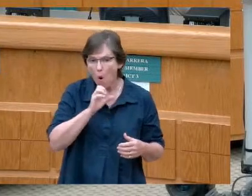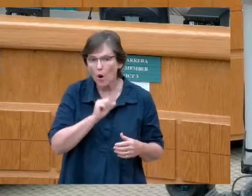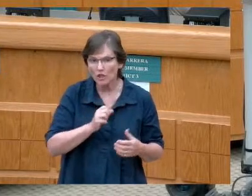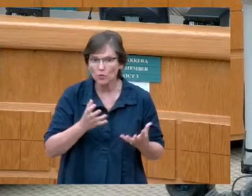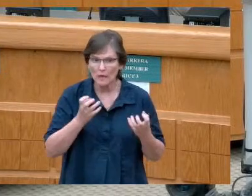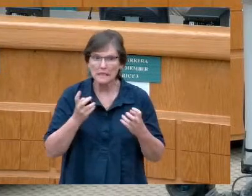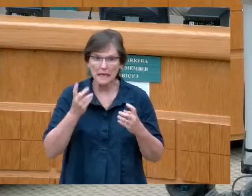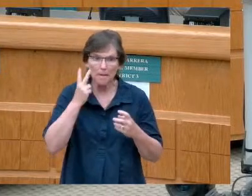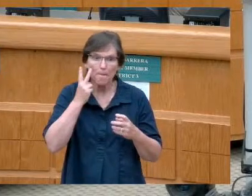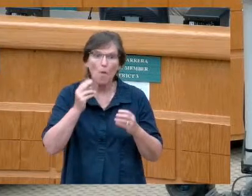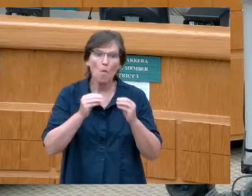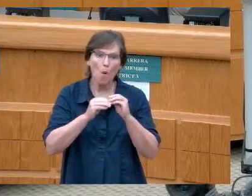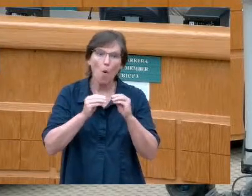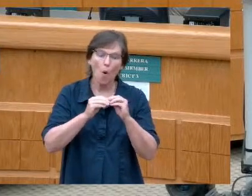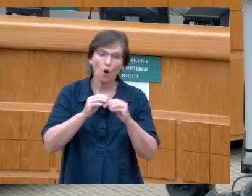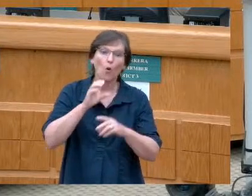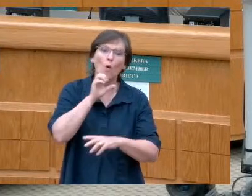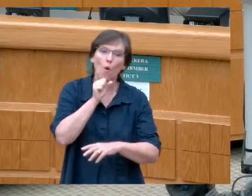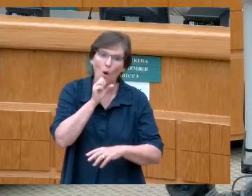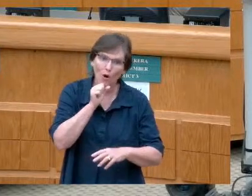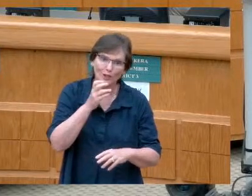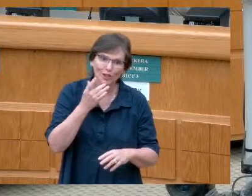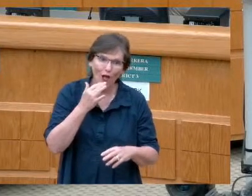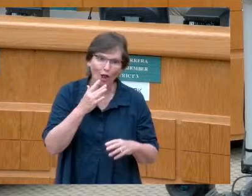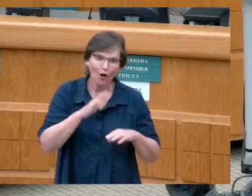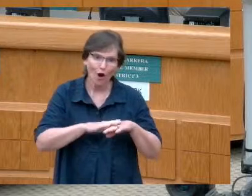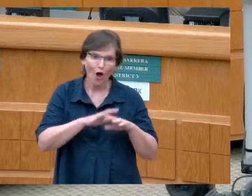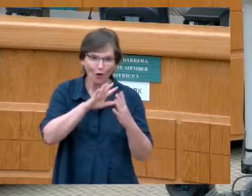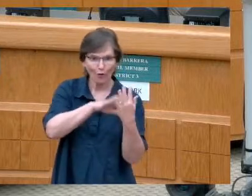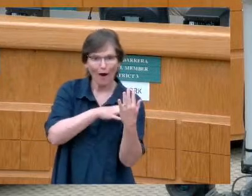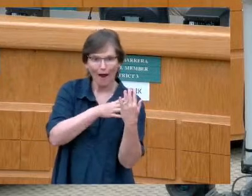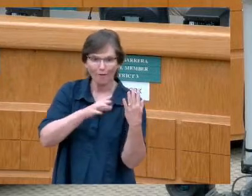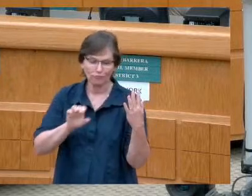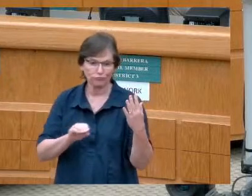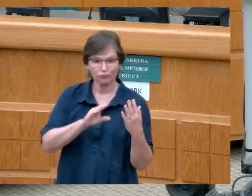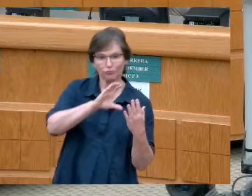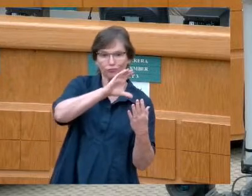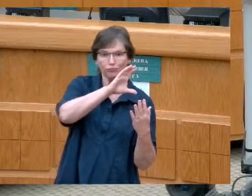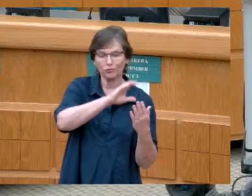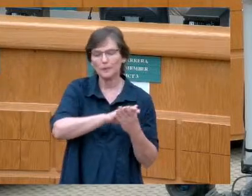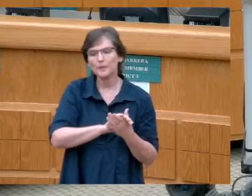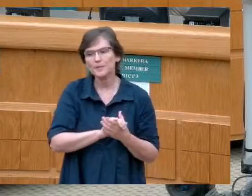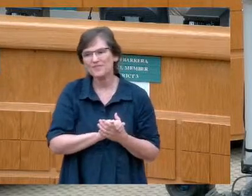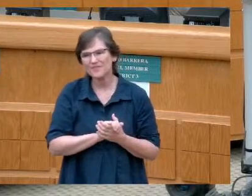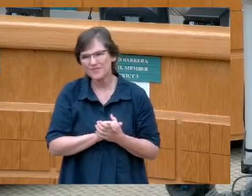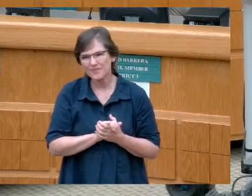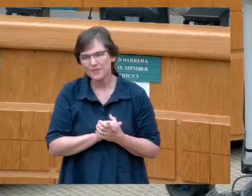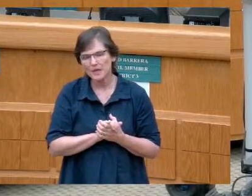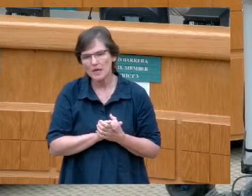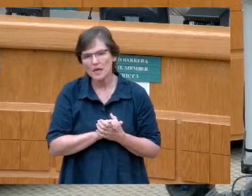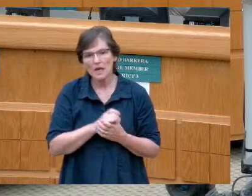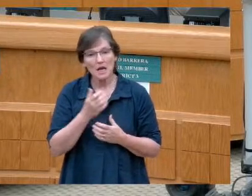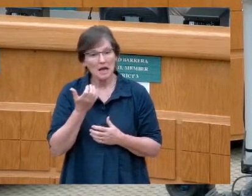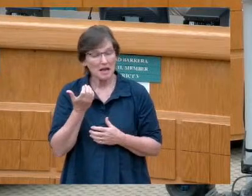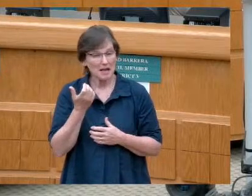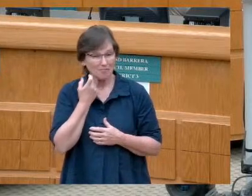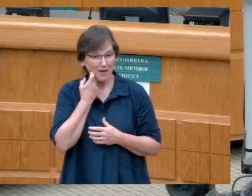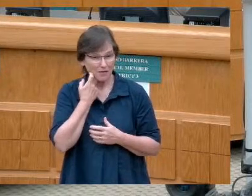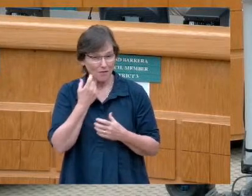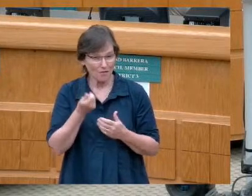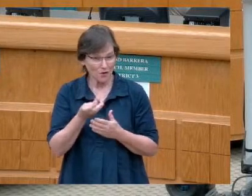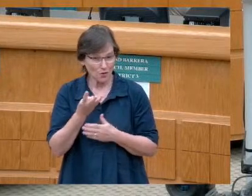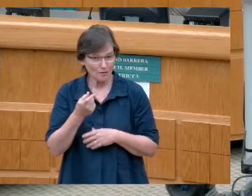until now, it's really only been about 10, 12, 25%. Or less, really, but the last couple of days we've had a lot